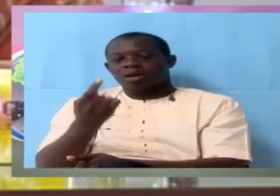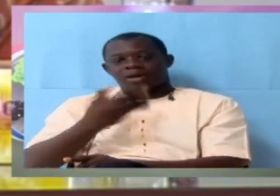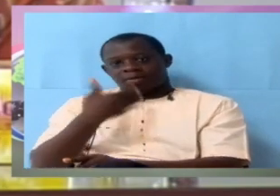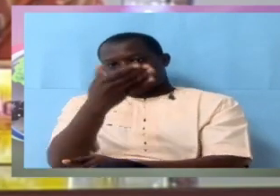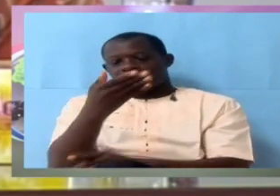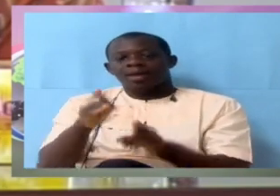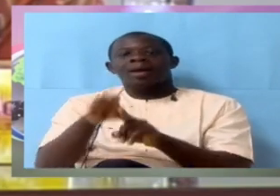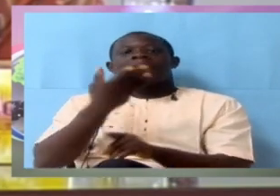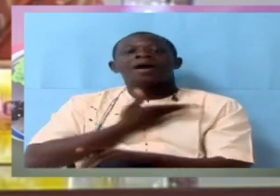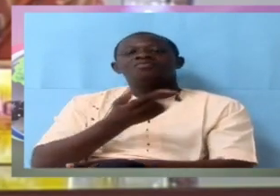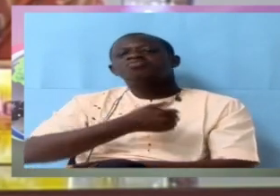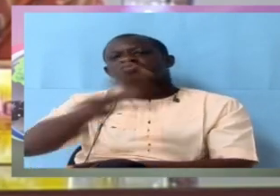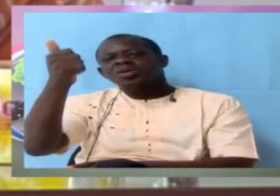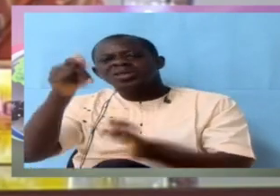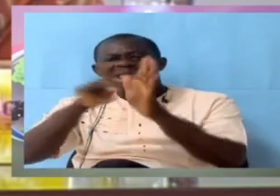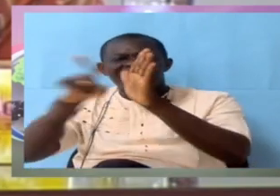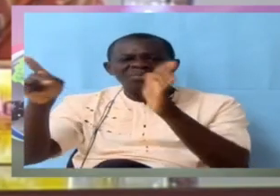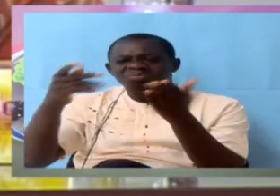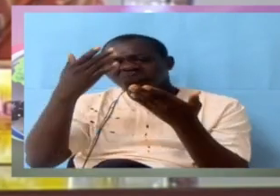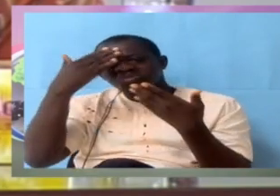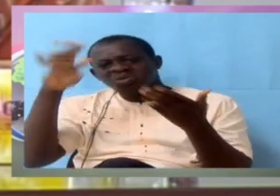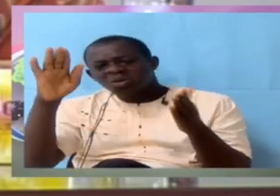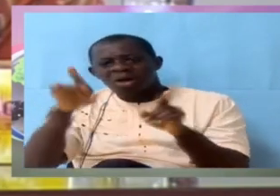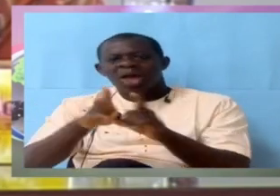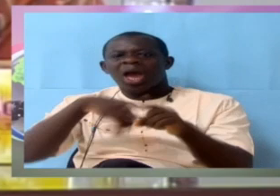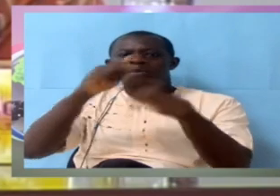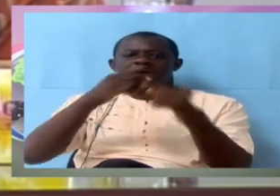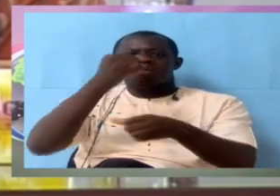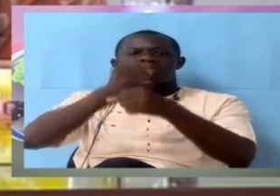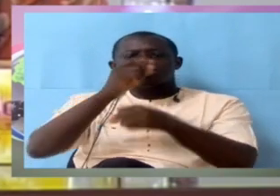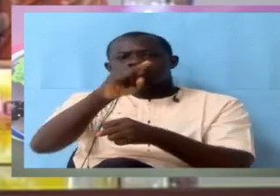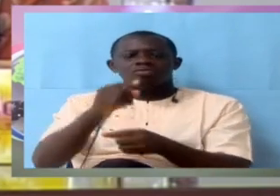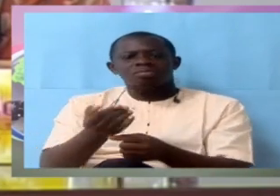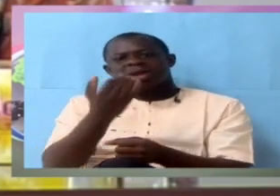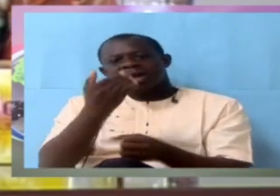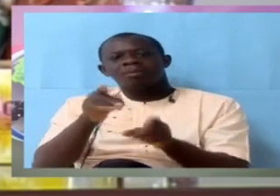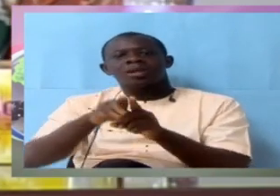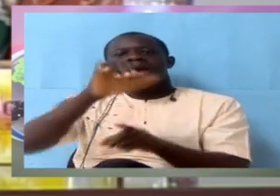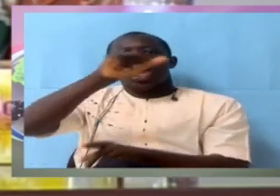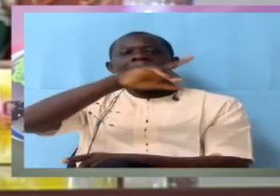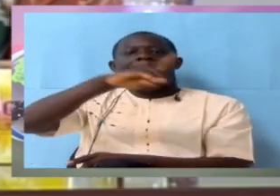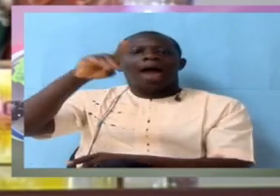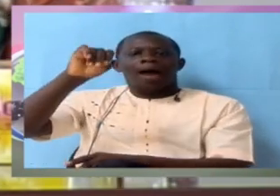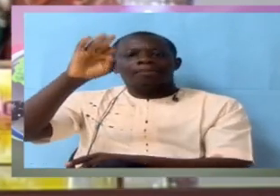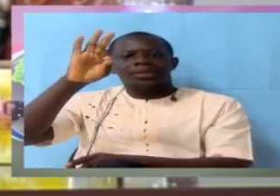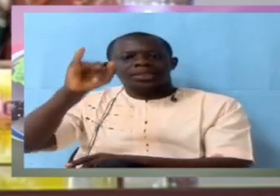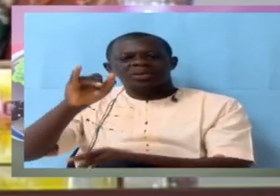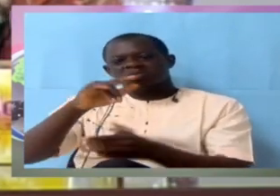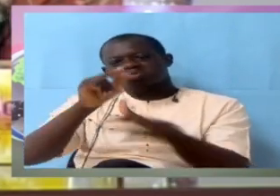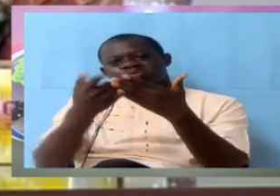There's another one which I don't know whether it's appetite or appetite, that's how they call it.